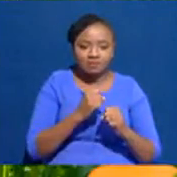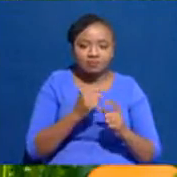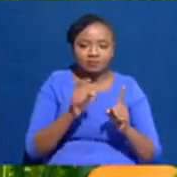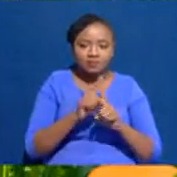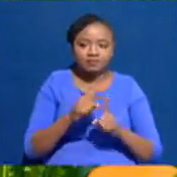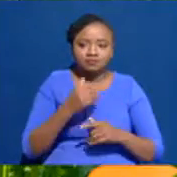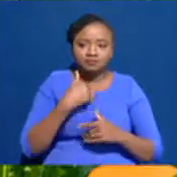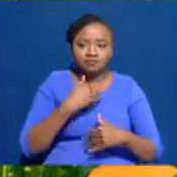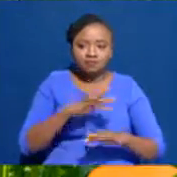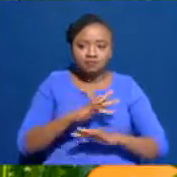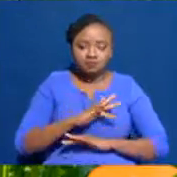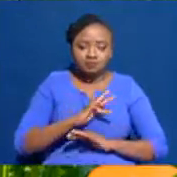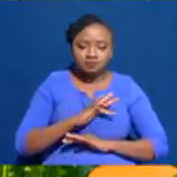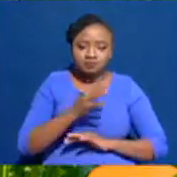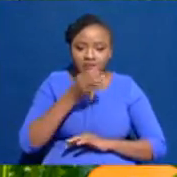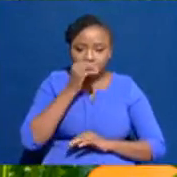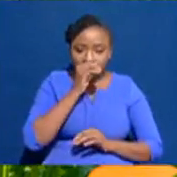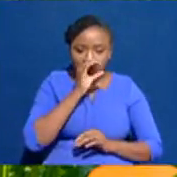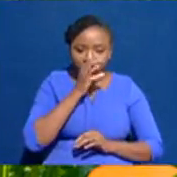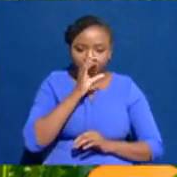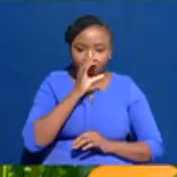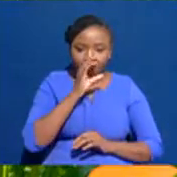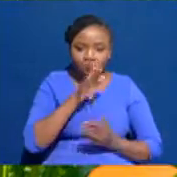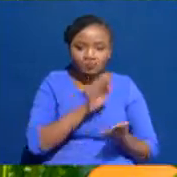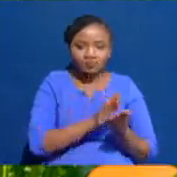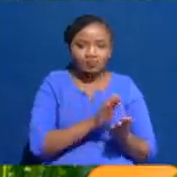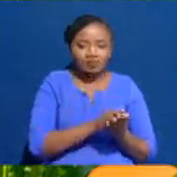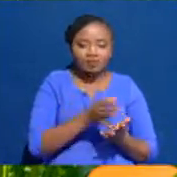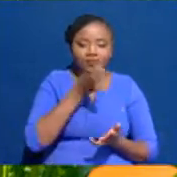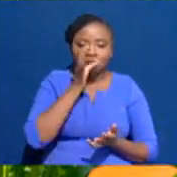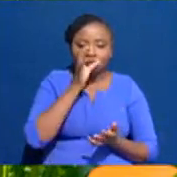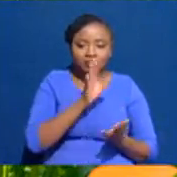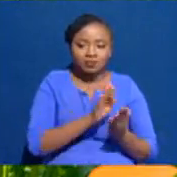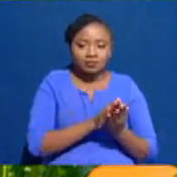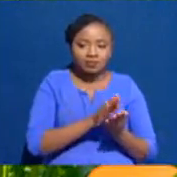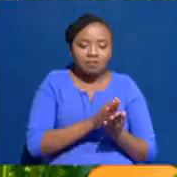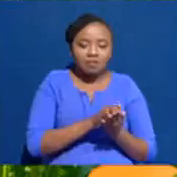enough water retention. And